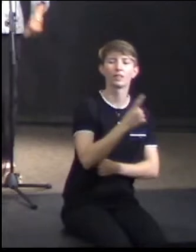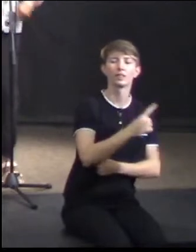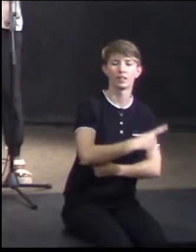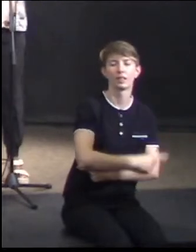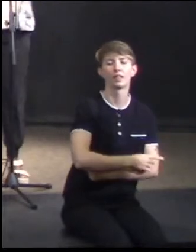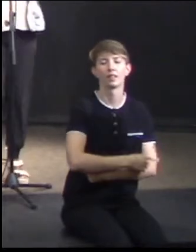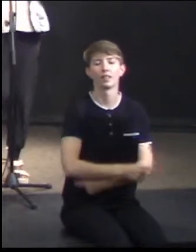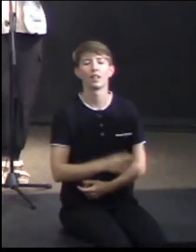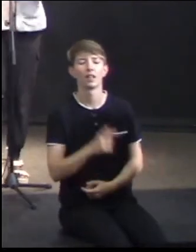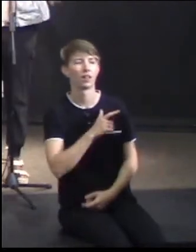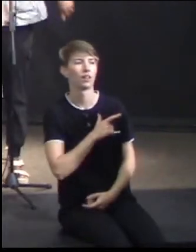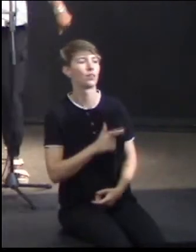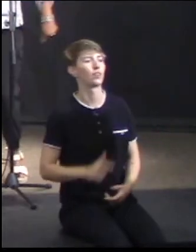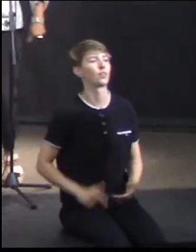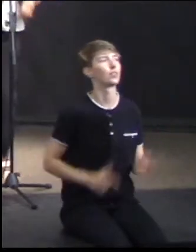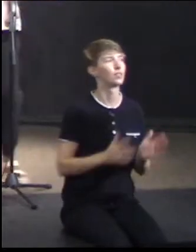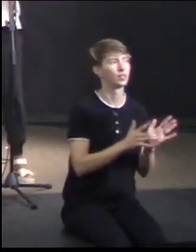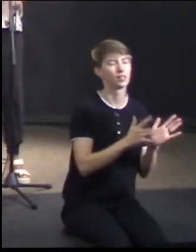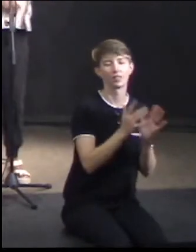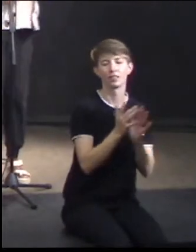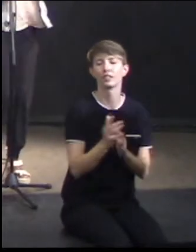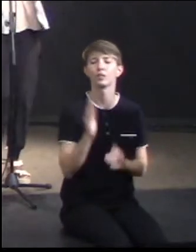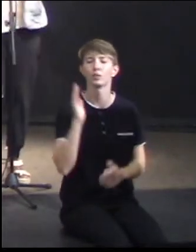Wana osi Yesu